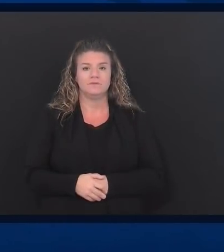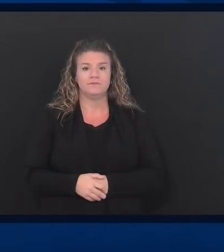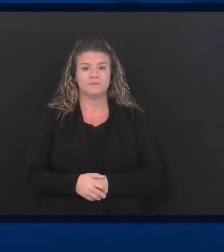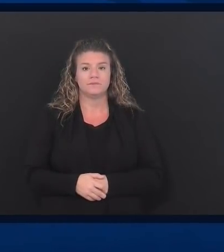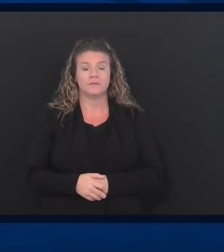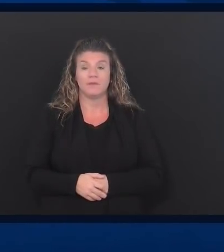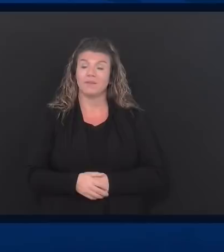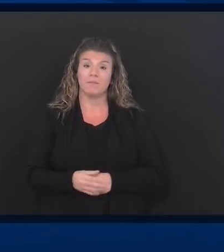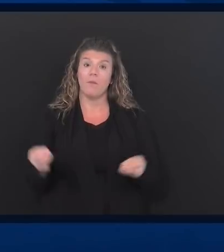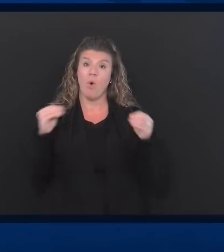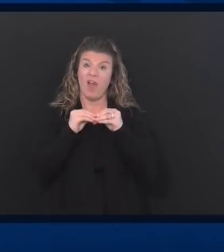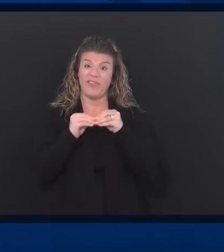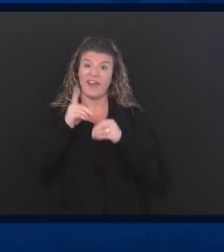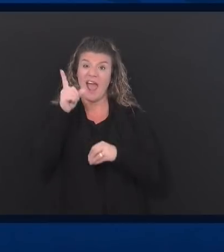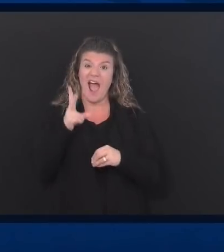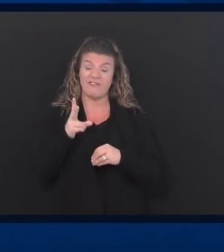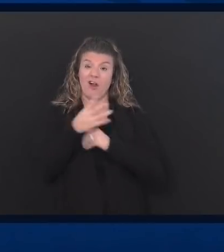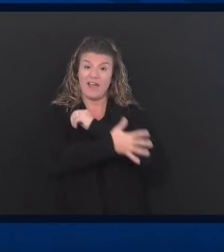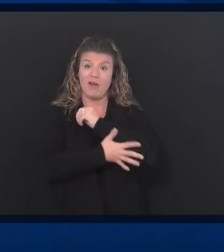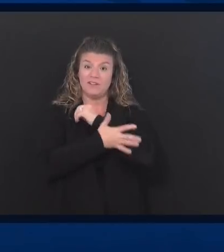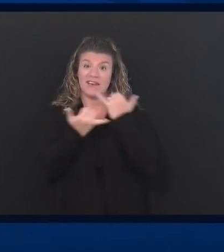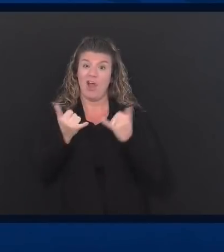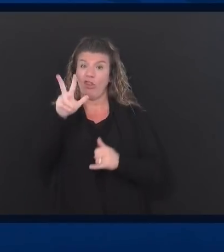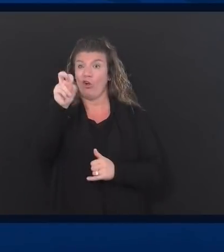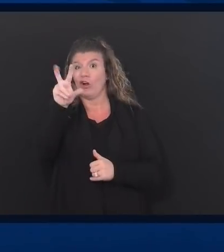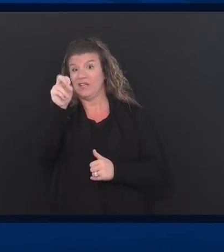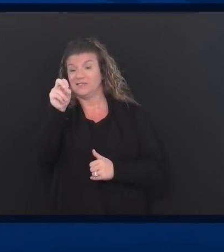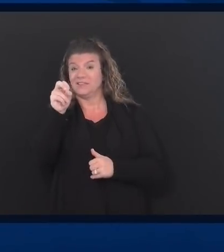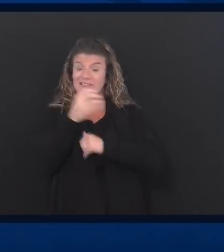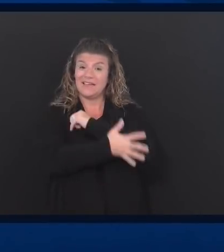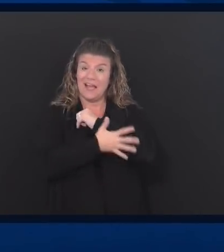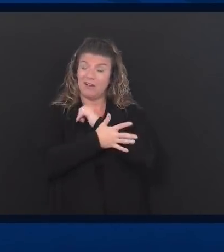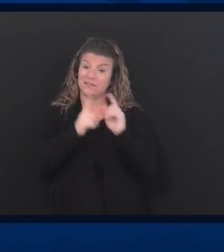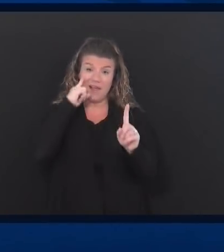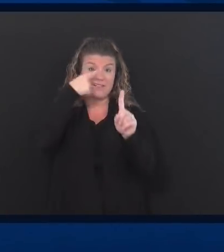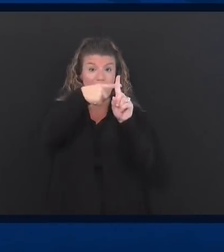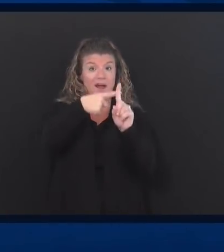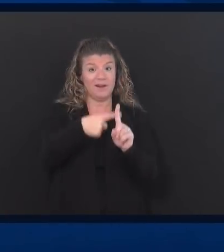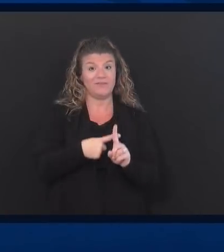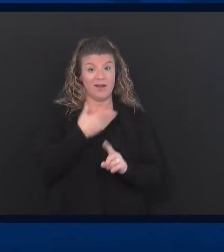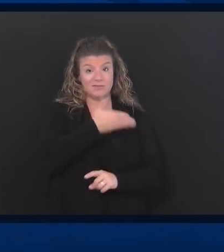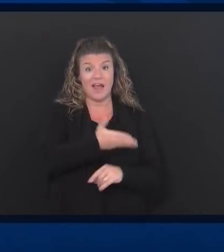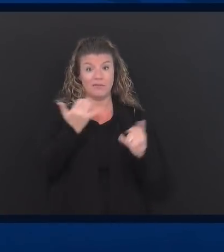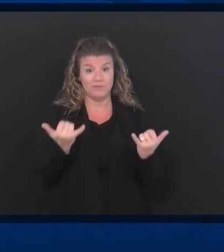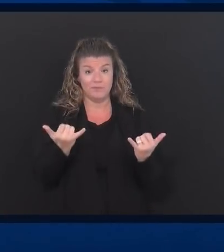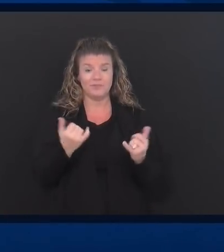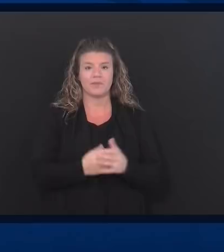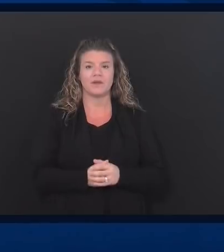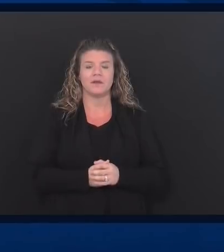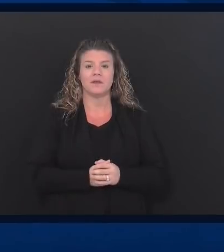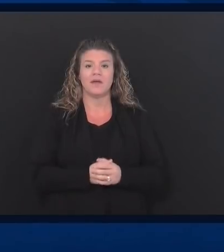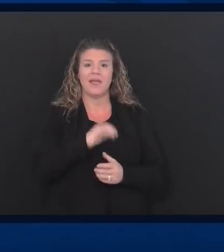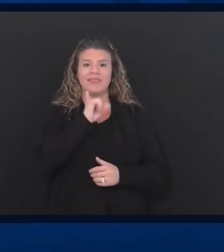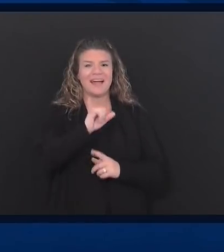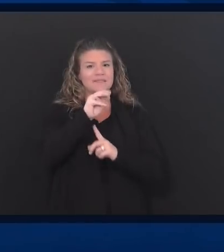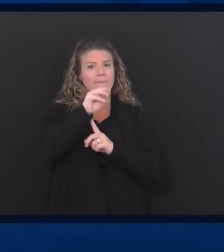half of our counties, I think 30 some counties now, that we have identified positive cases in. So that's the map, and it gives you the sense of